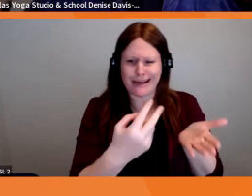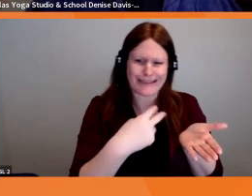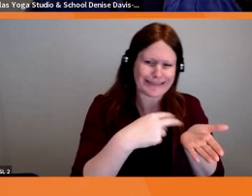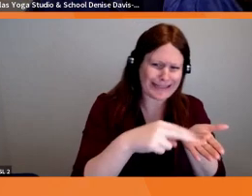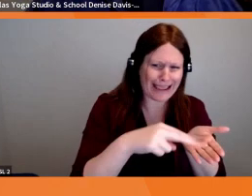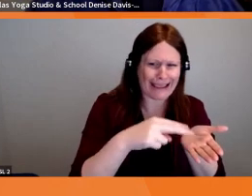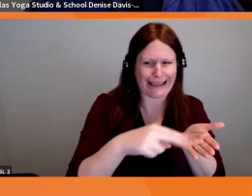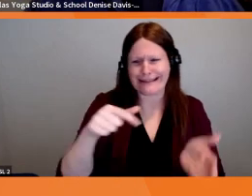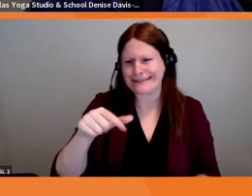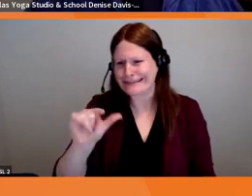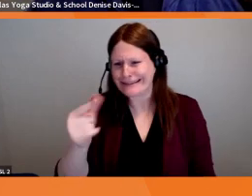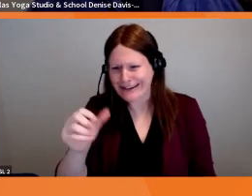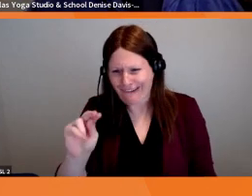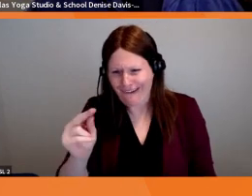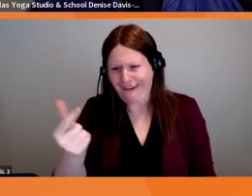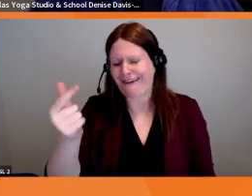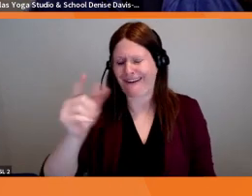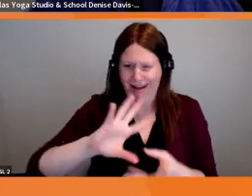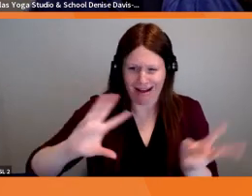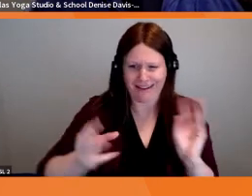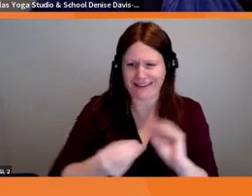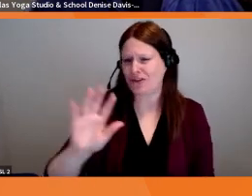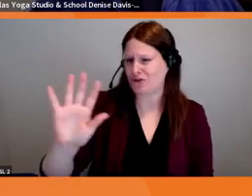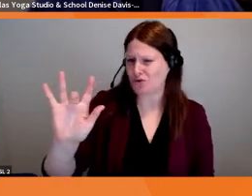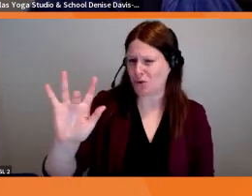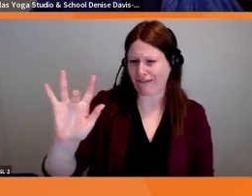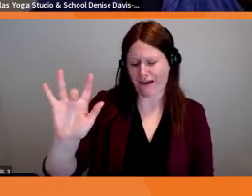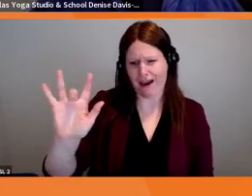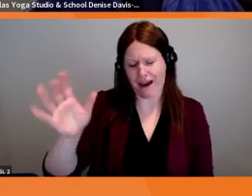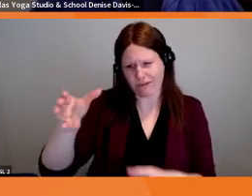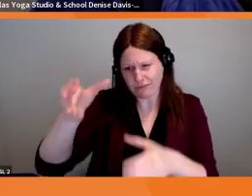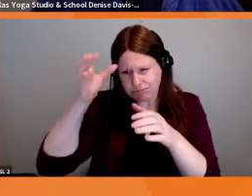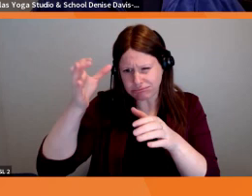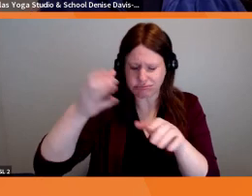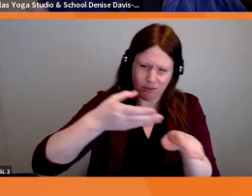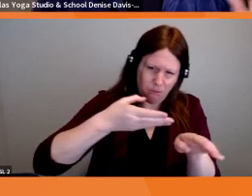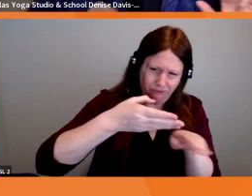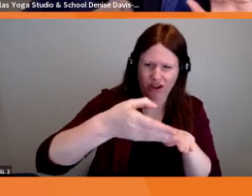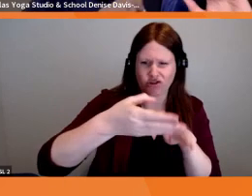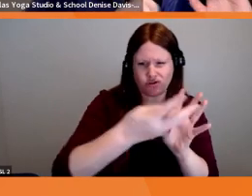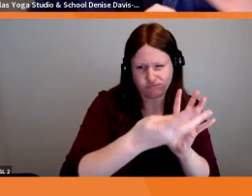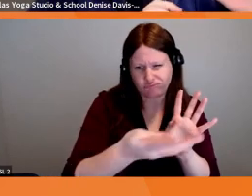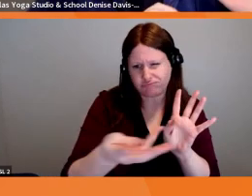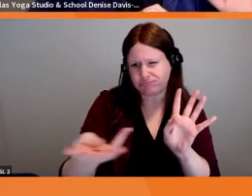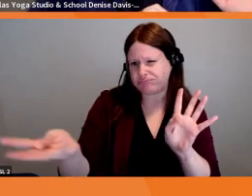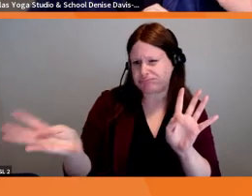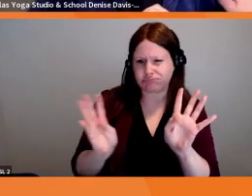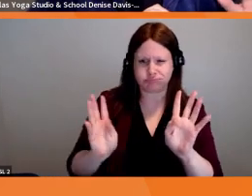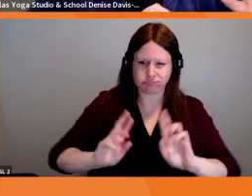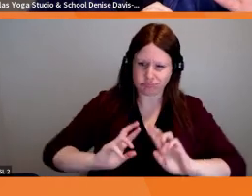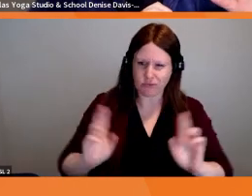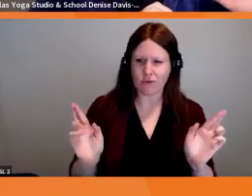about 25 professionals from various aspects of health and wellness, and their senior partners